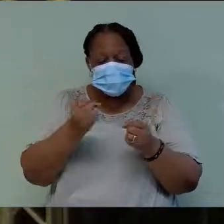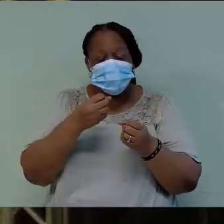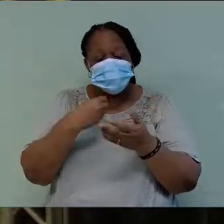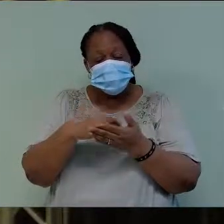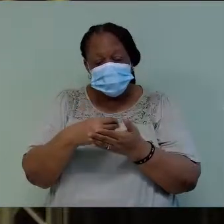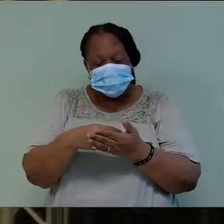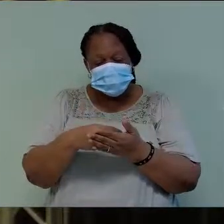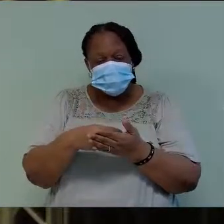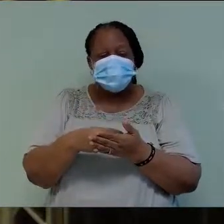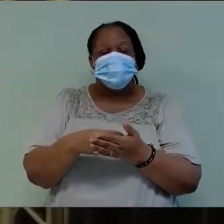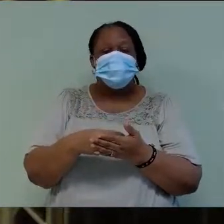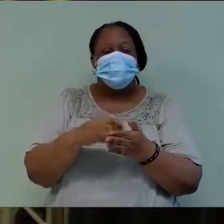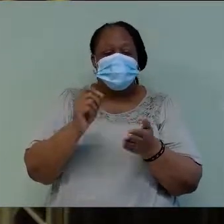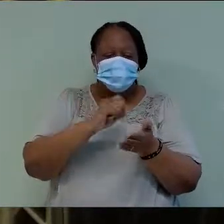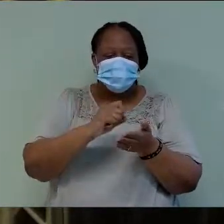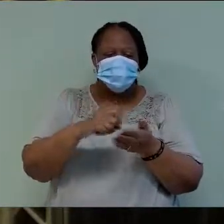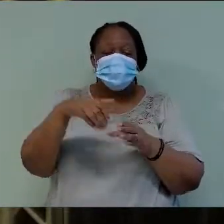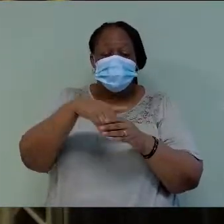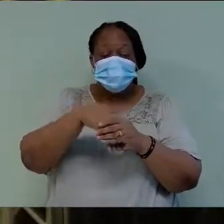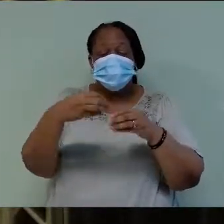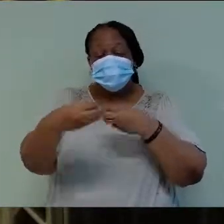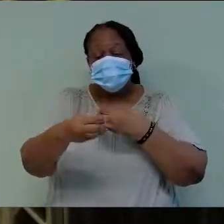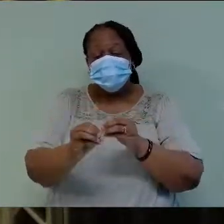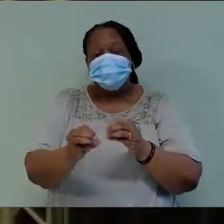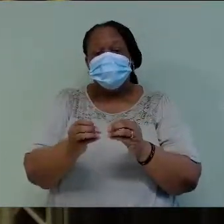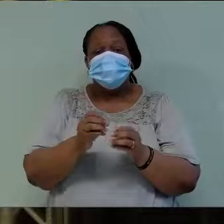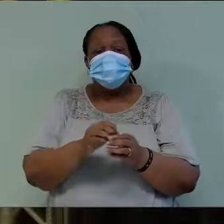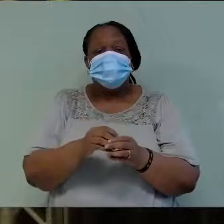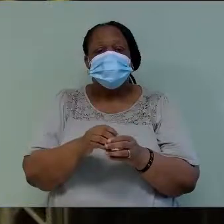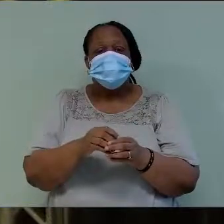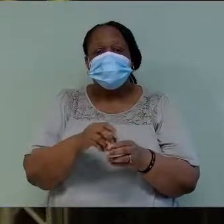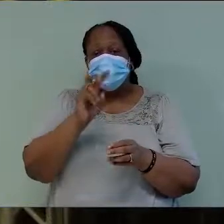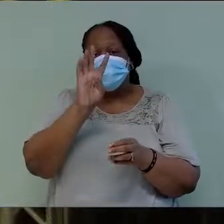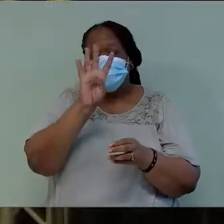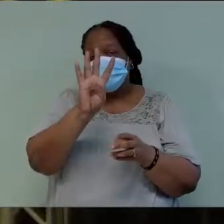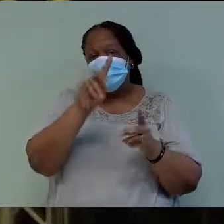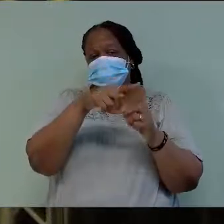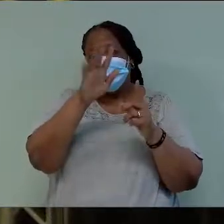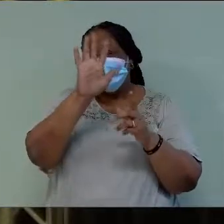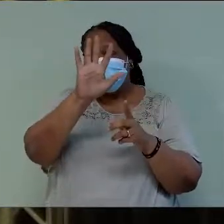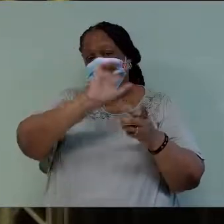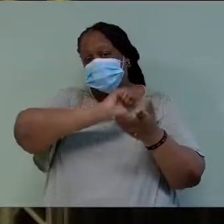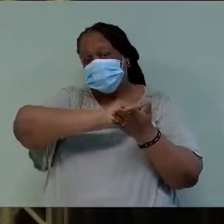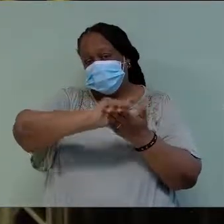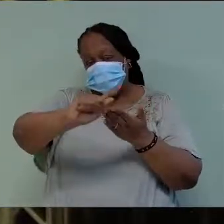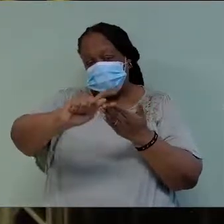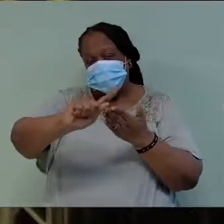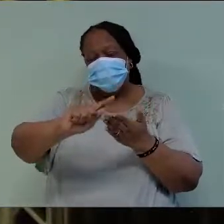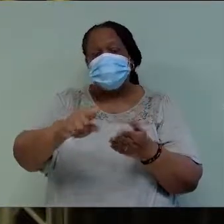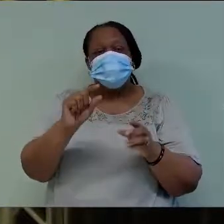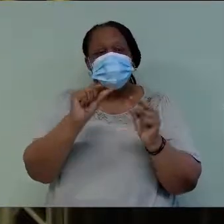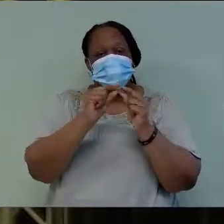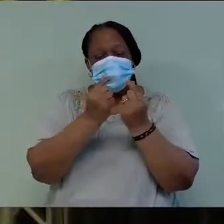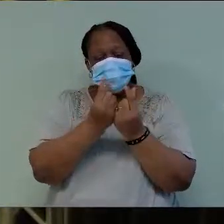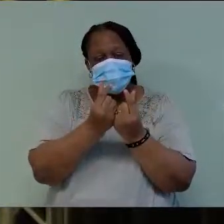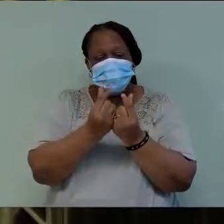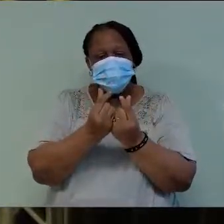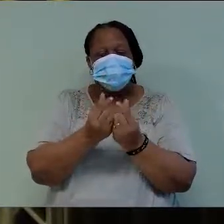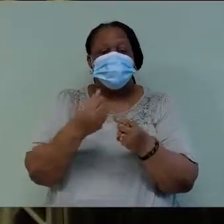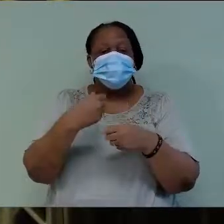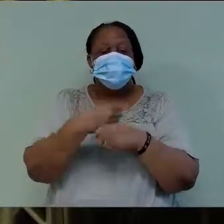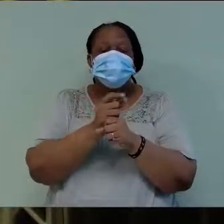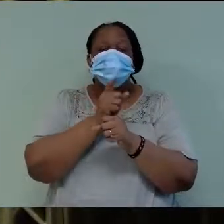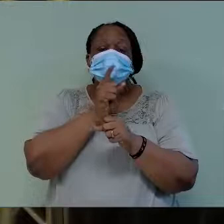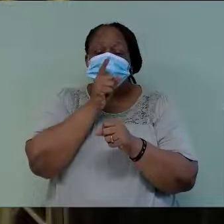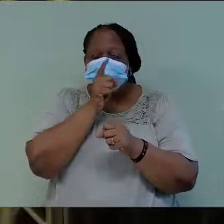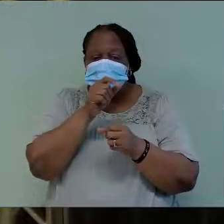for payment. Over the past 4 to 5 weeks, the Department of Labor ensured claims